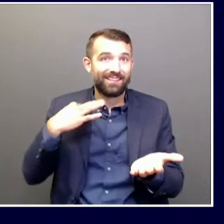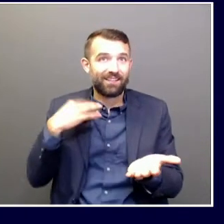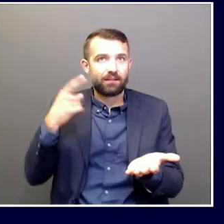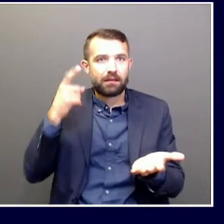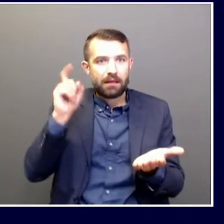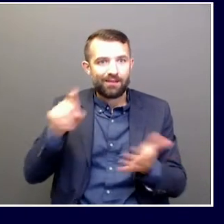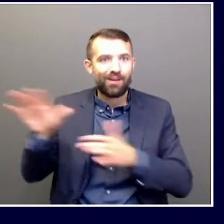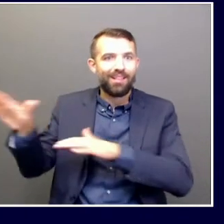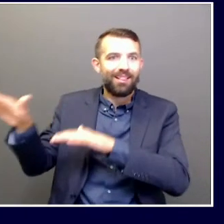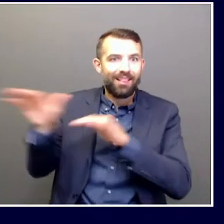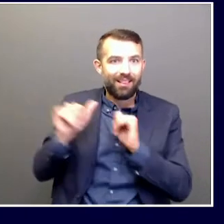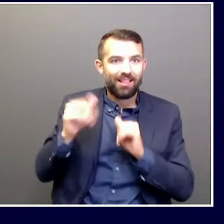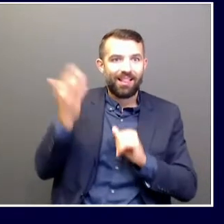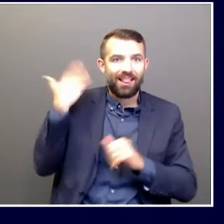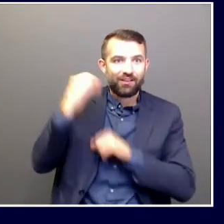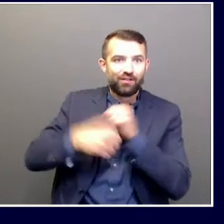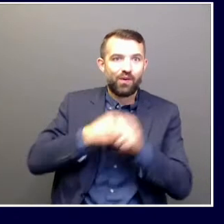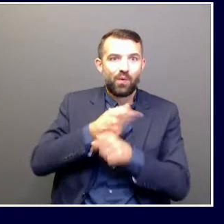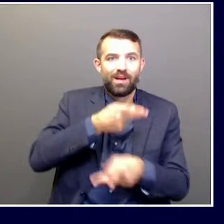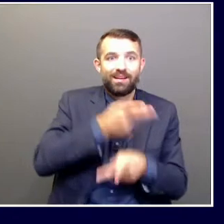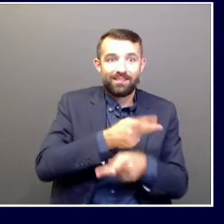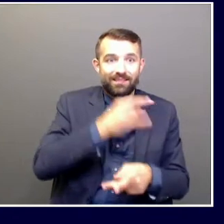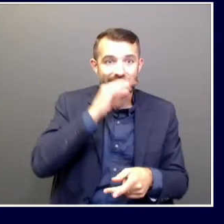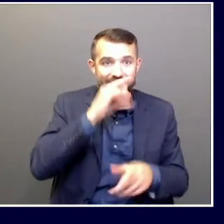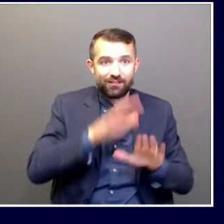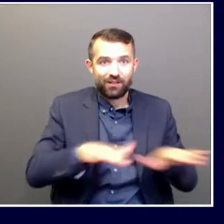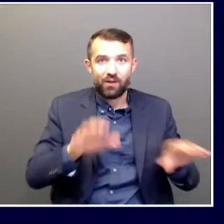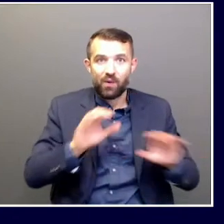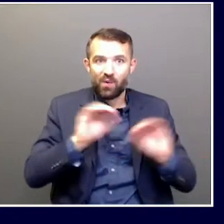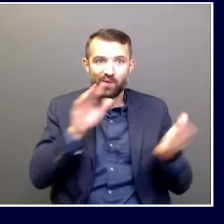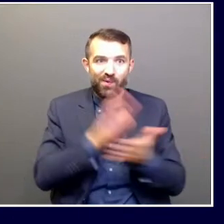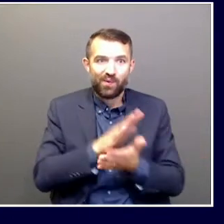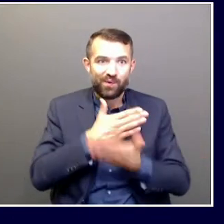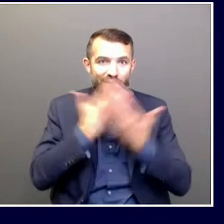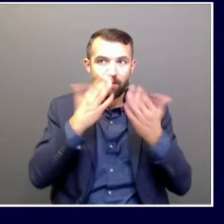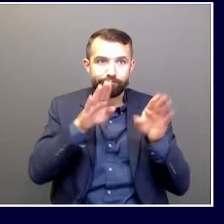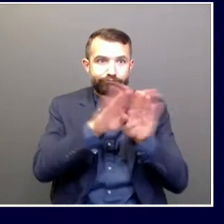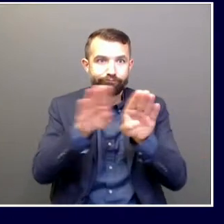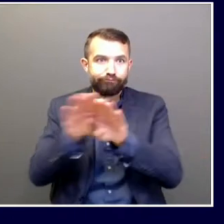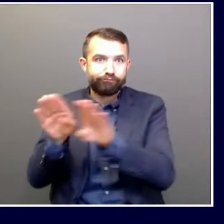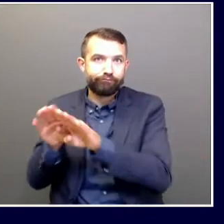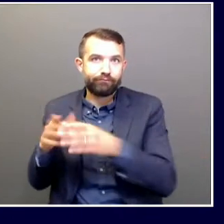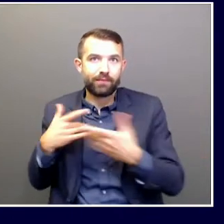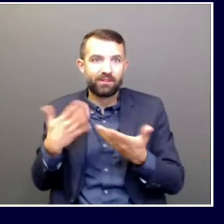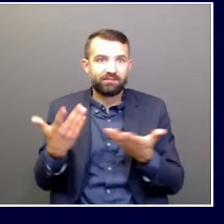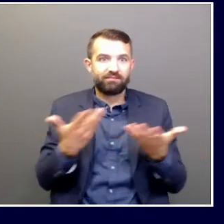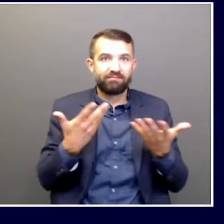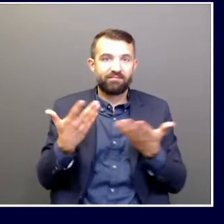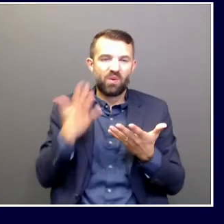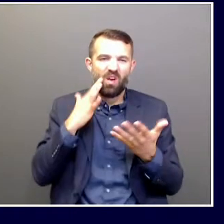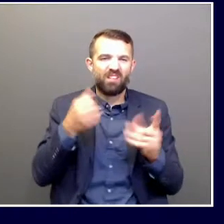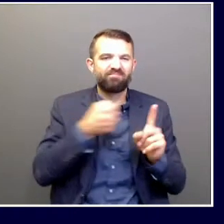it's cyclical. All these things are connected. So all of those things are at stake.